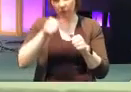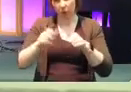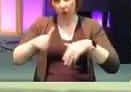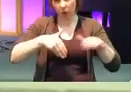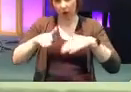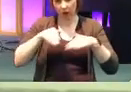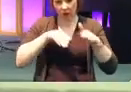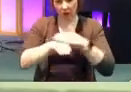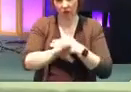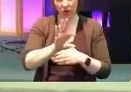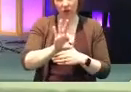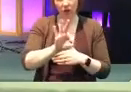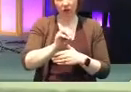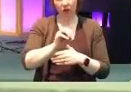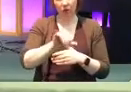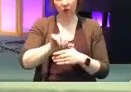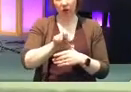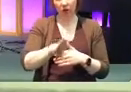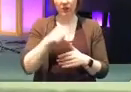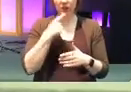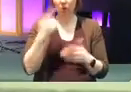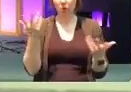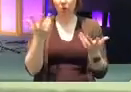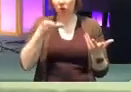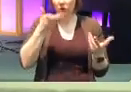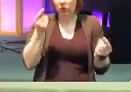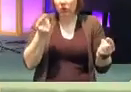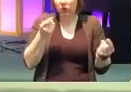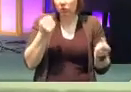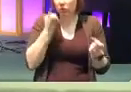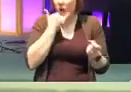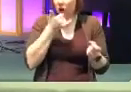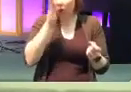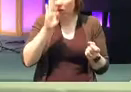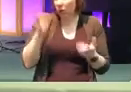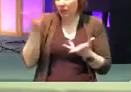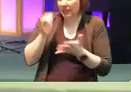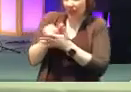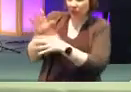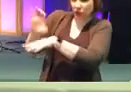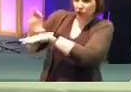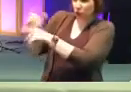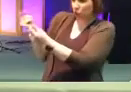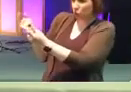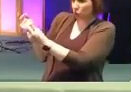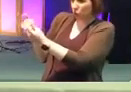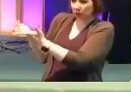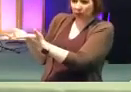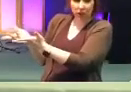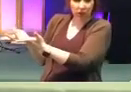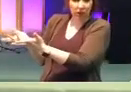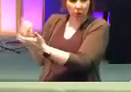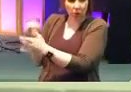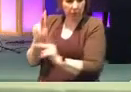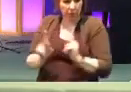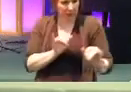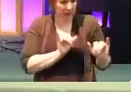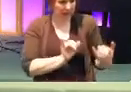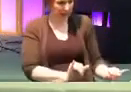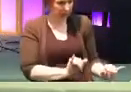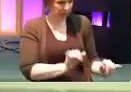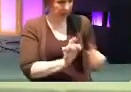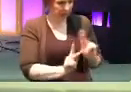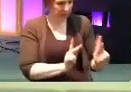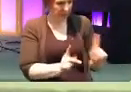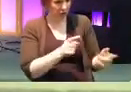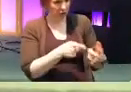just praying, saying, God, what are we doing wrong? What is that church doing that we should be doing so people stay, or so that people